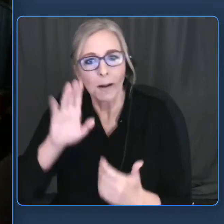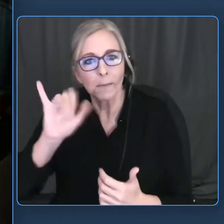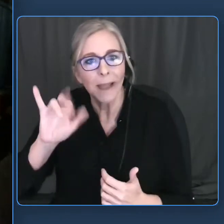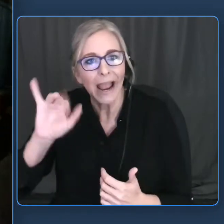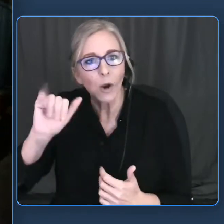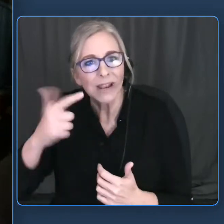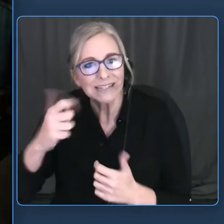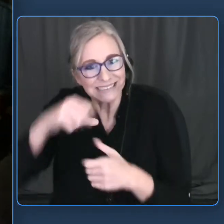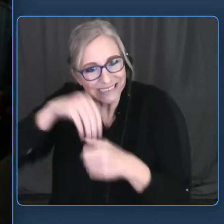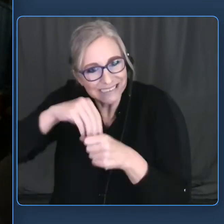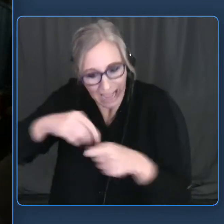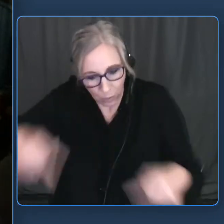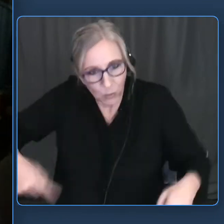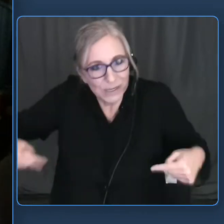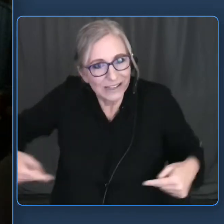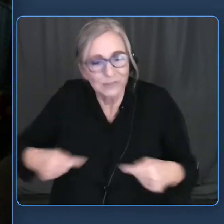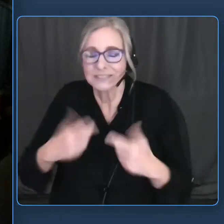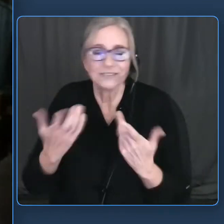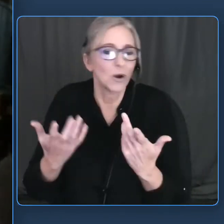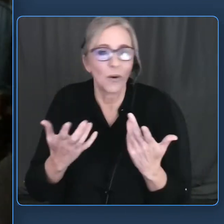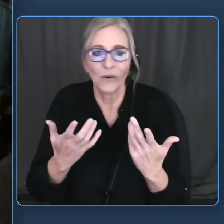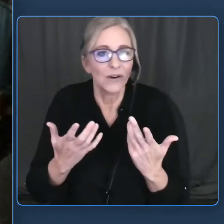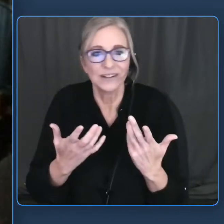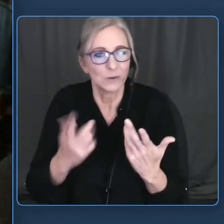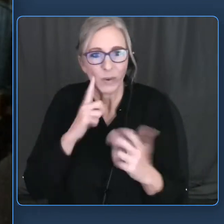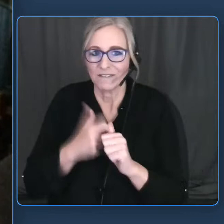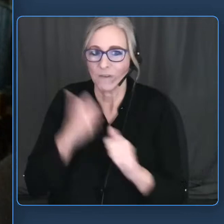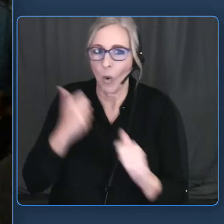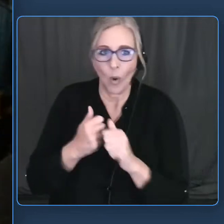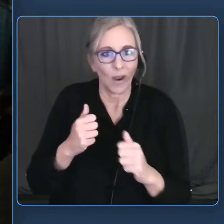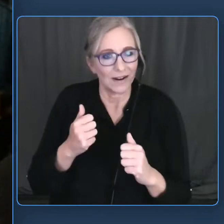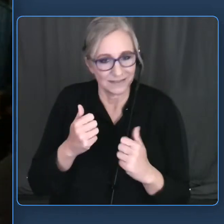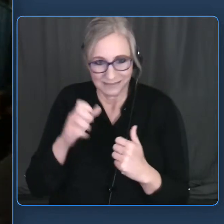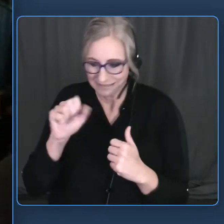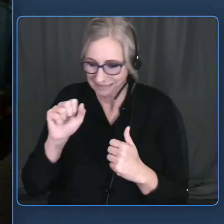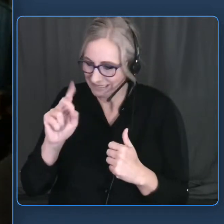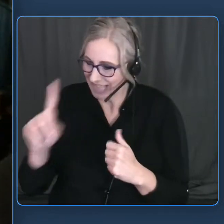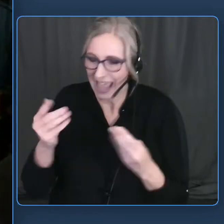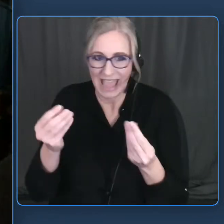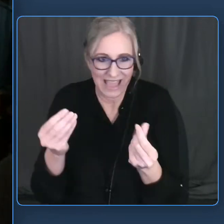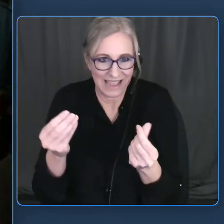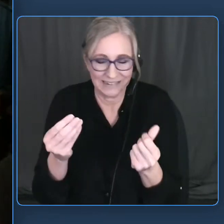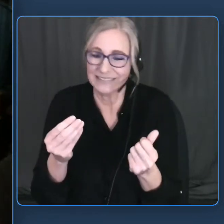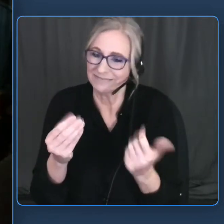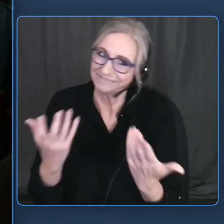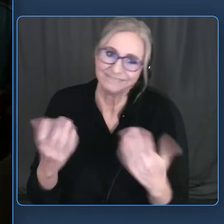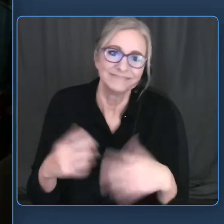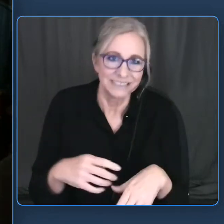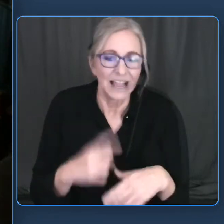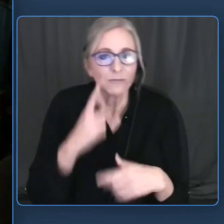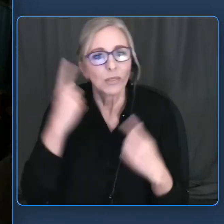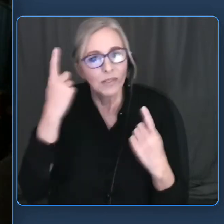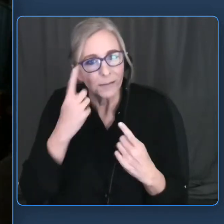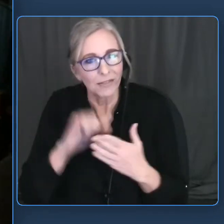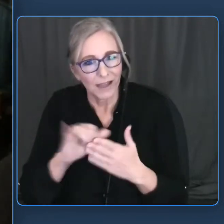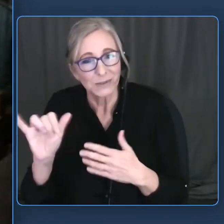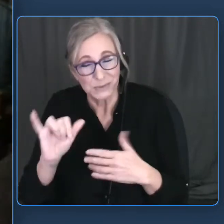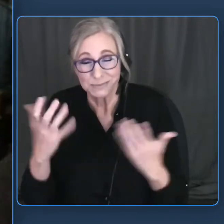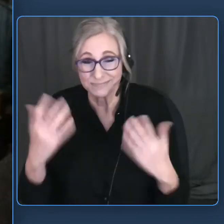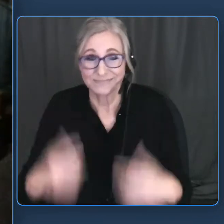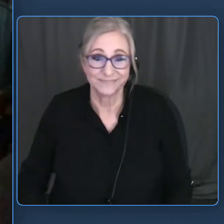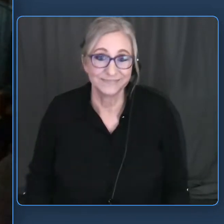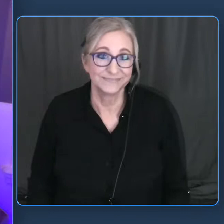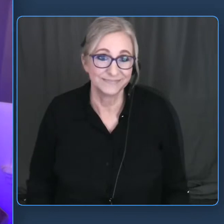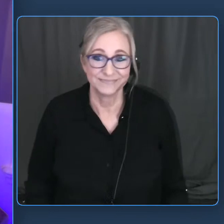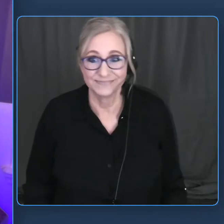of other problems. So we try to stay away from putting our wheelchairs in sandy locations. So those are always things to think about too.